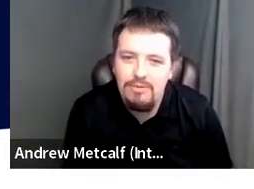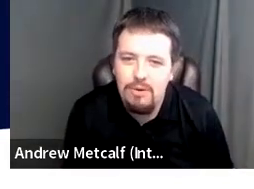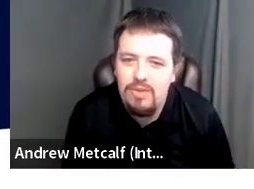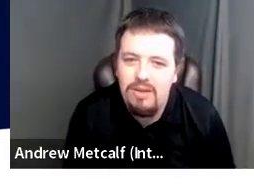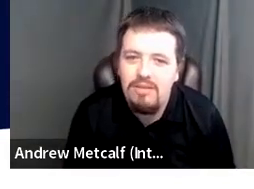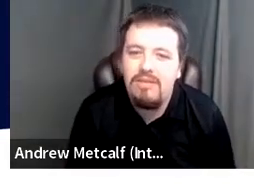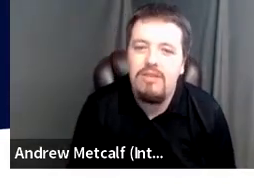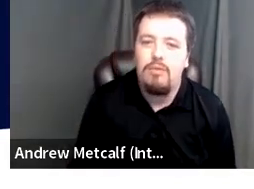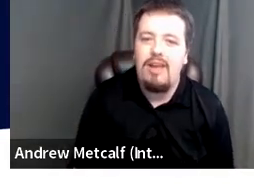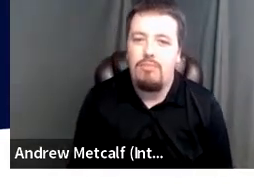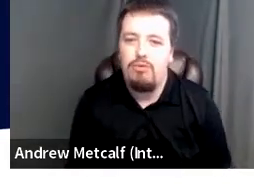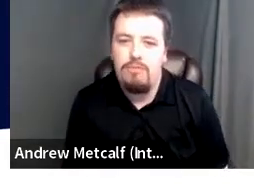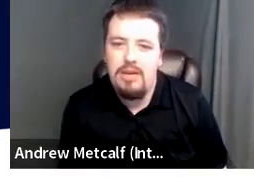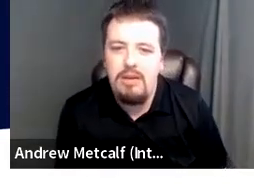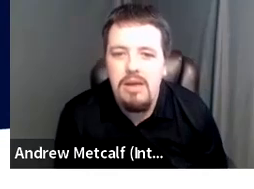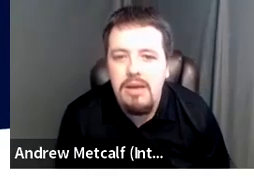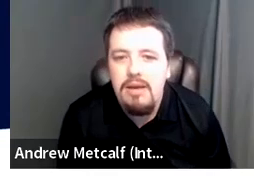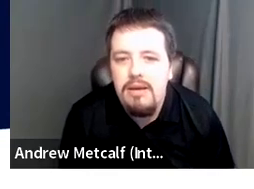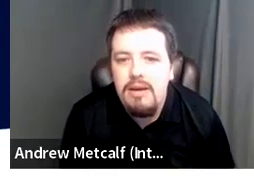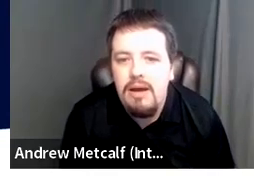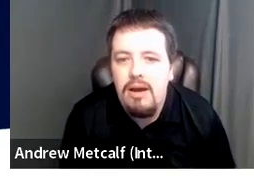that, before the civil rights movement.